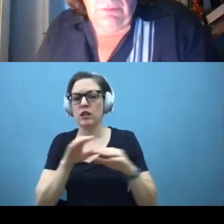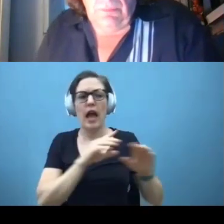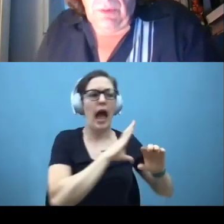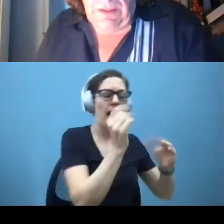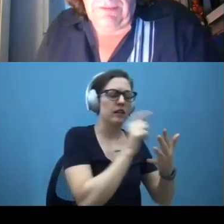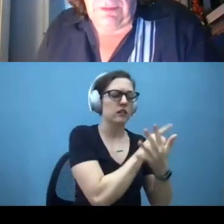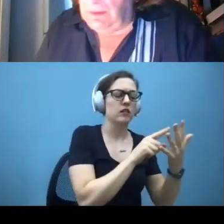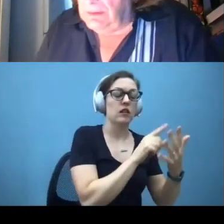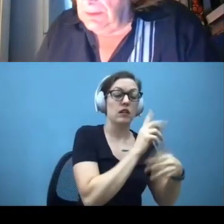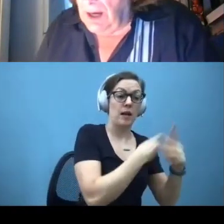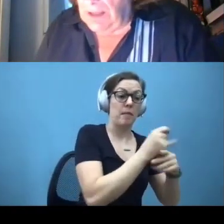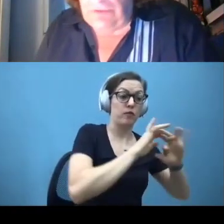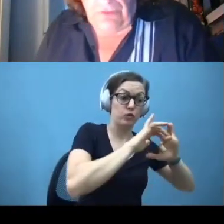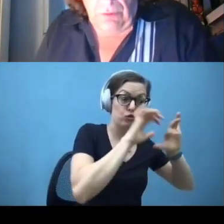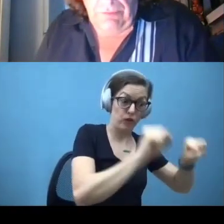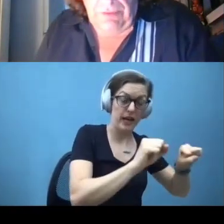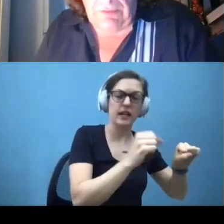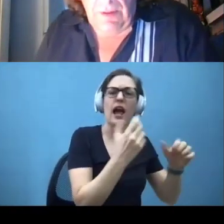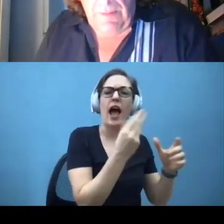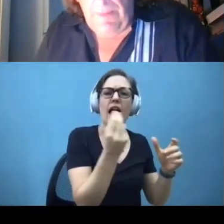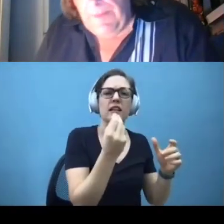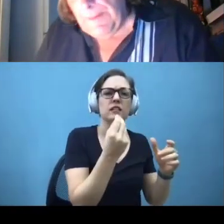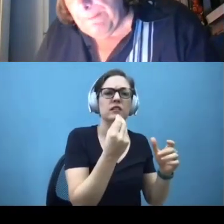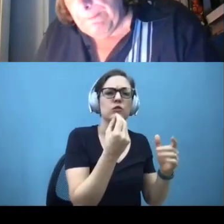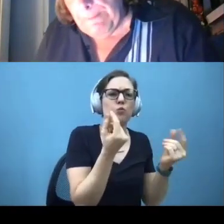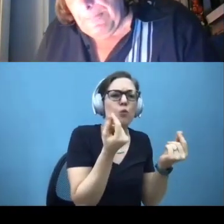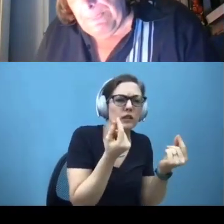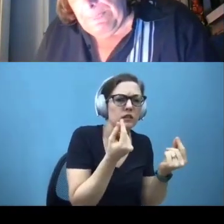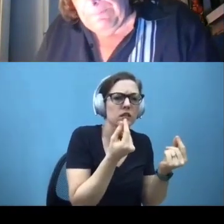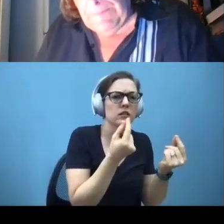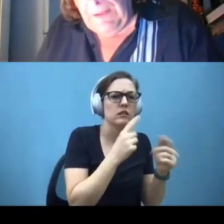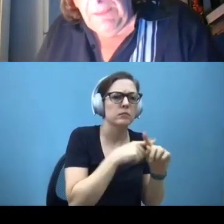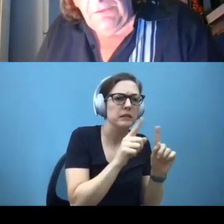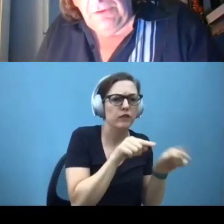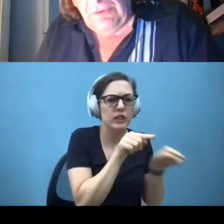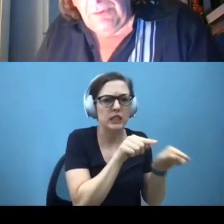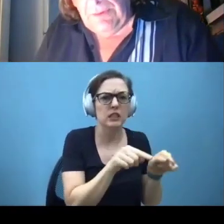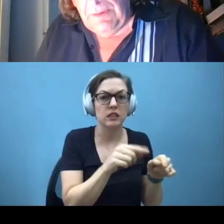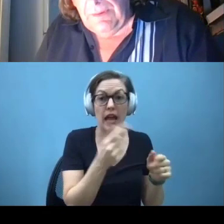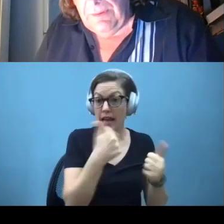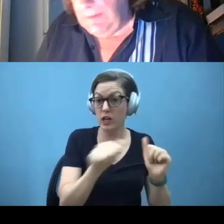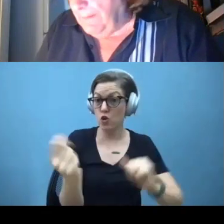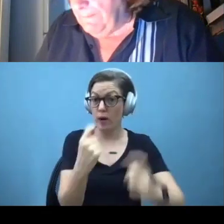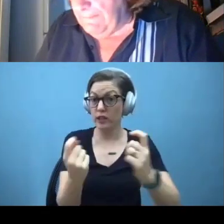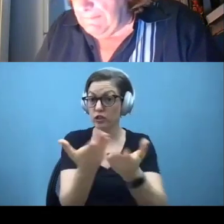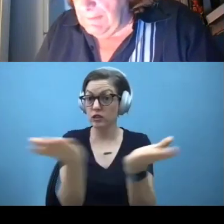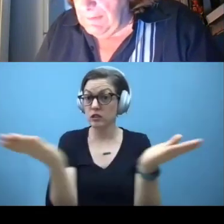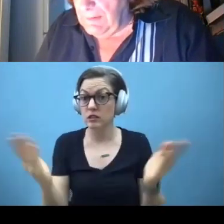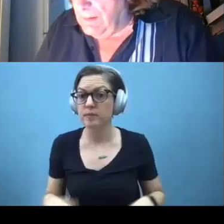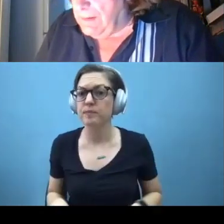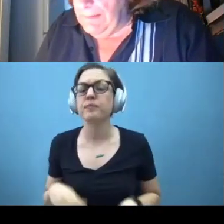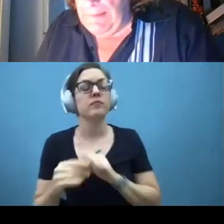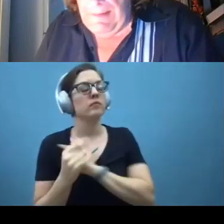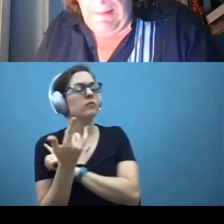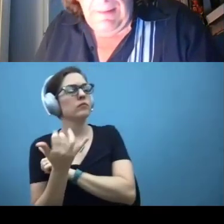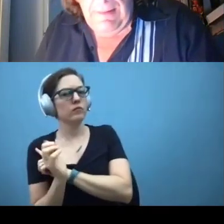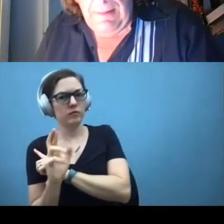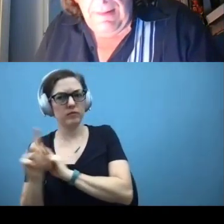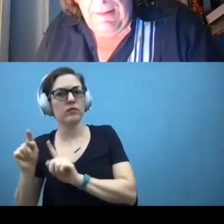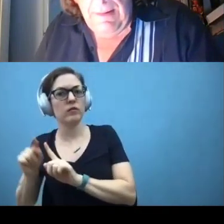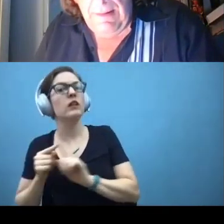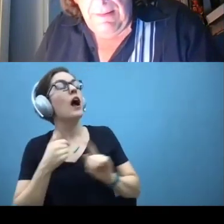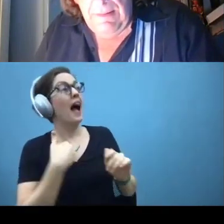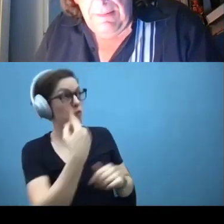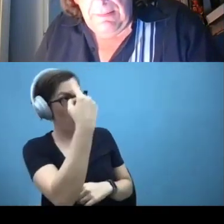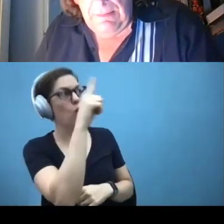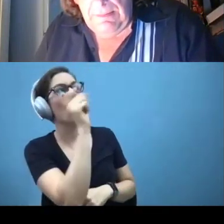to what I consider the heart and soul of this. So Anything, Walter, Ginger? we did have one question.